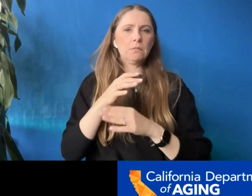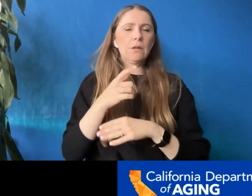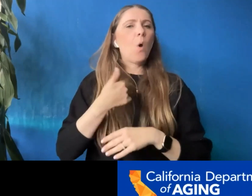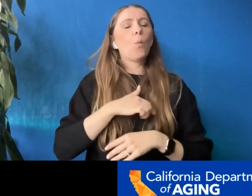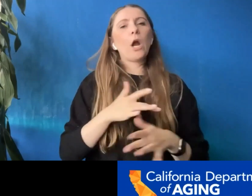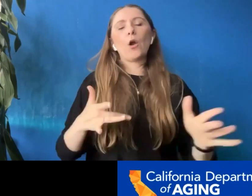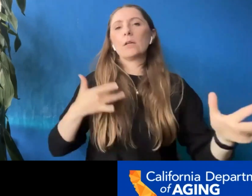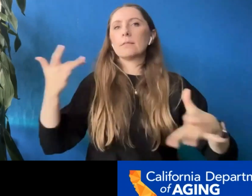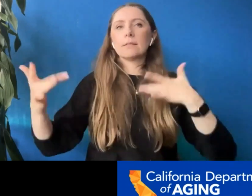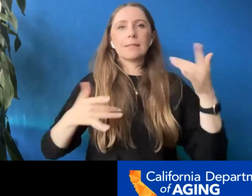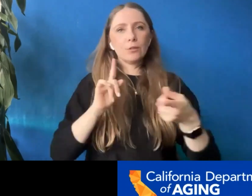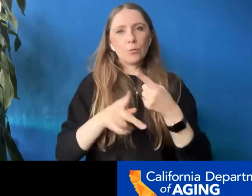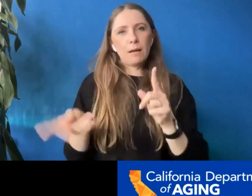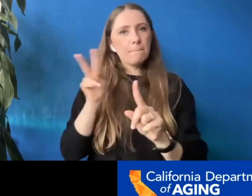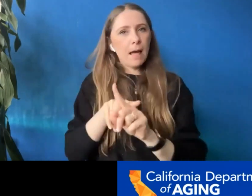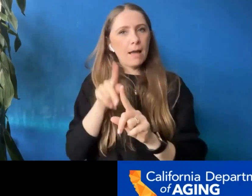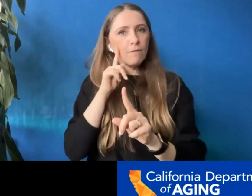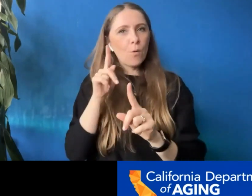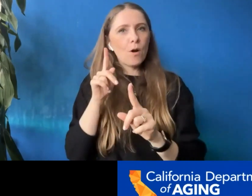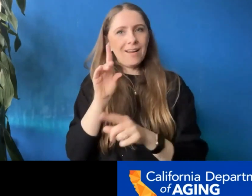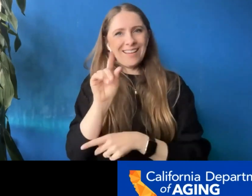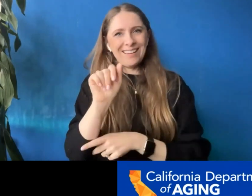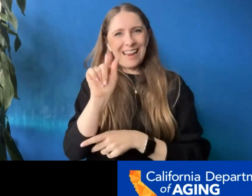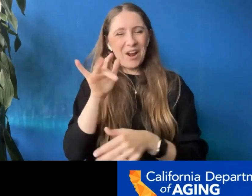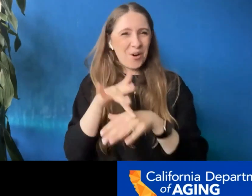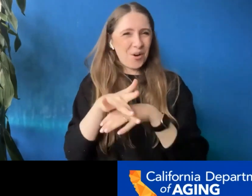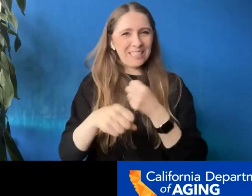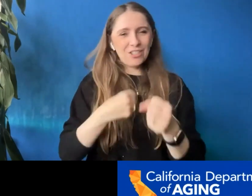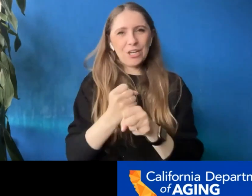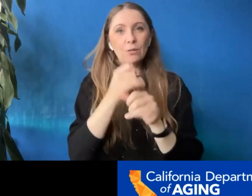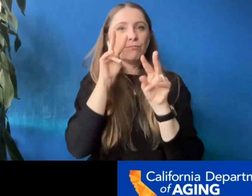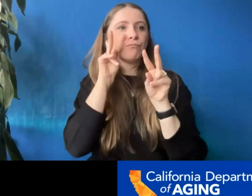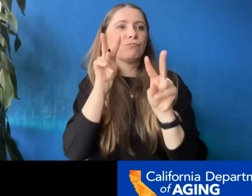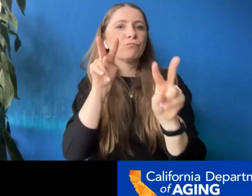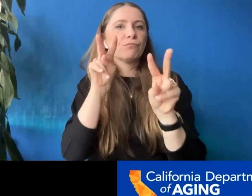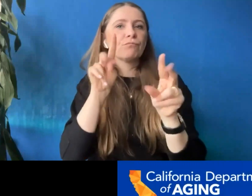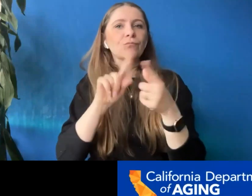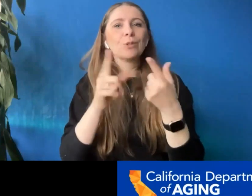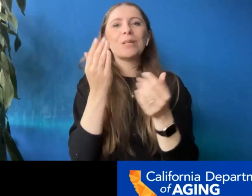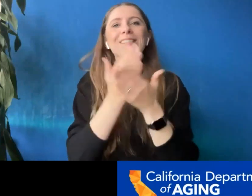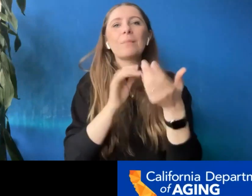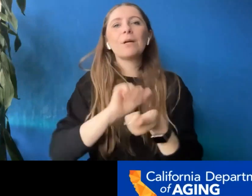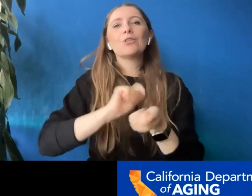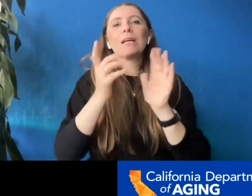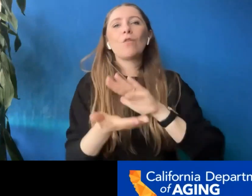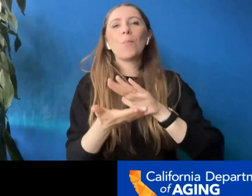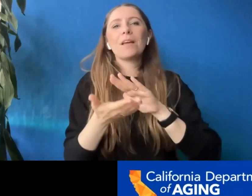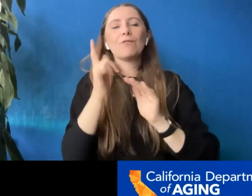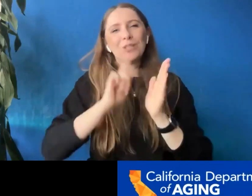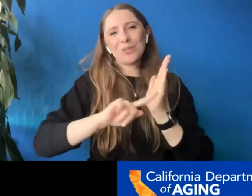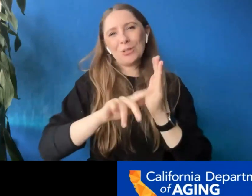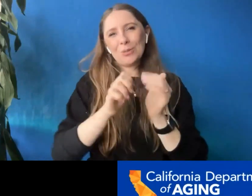excited to be applying for these data early this year, and really looking forward to doing some transformative research. So